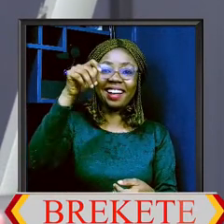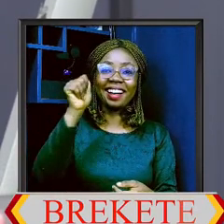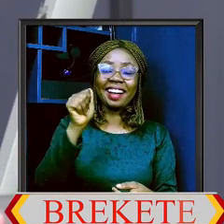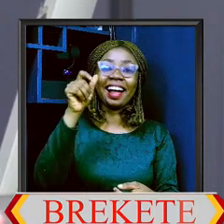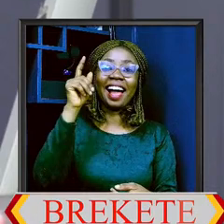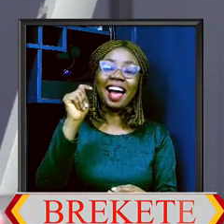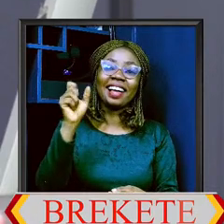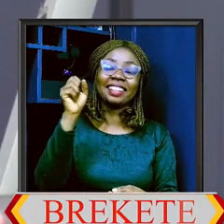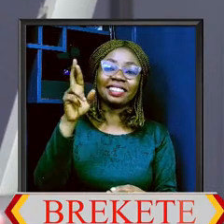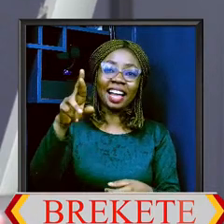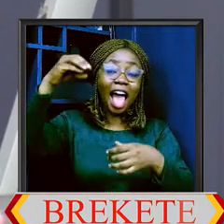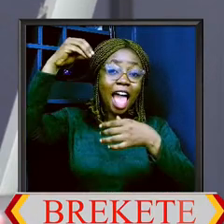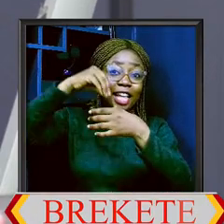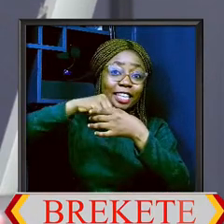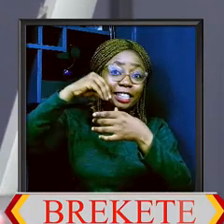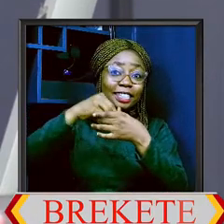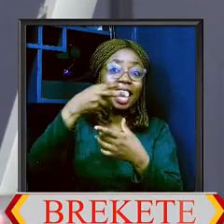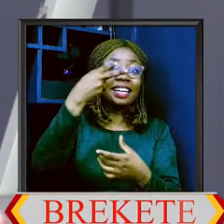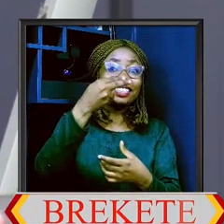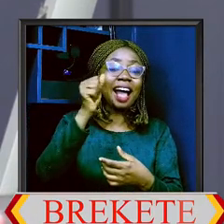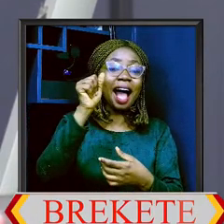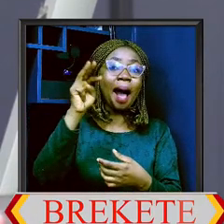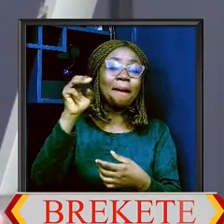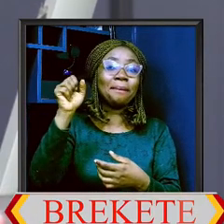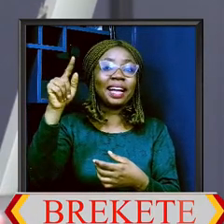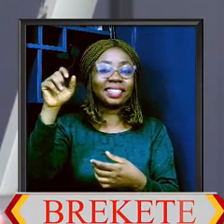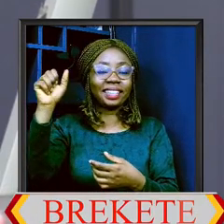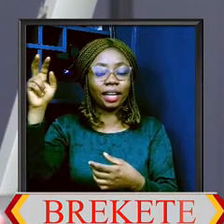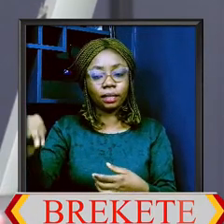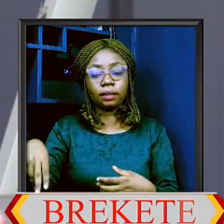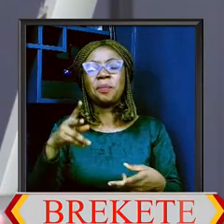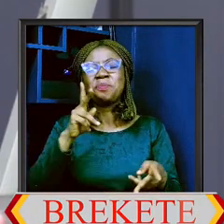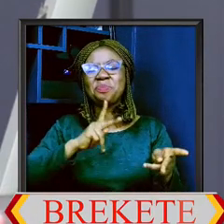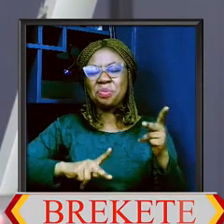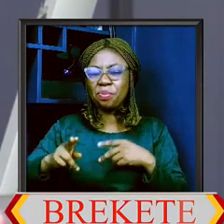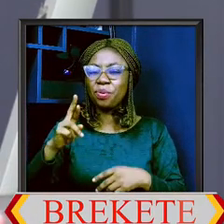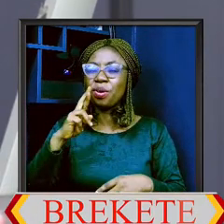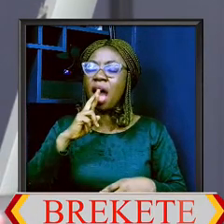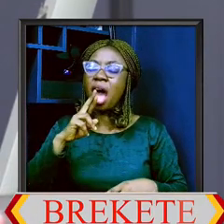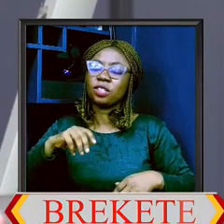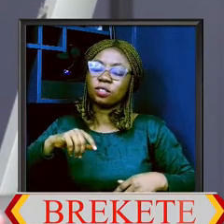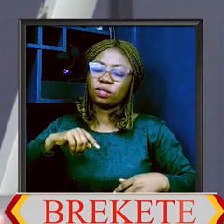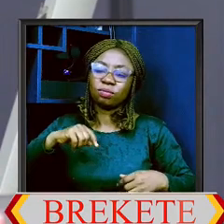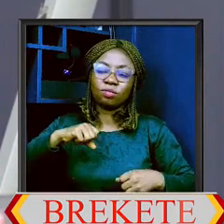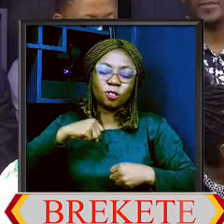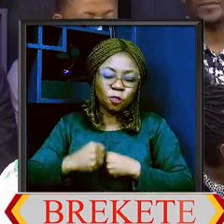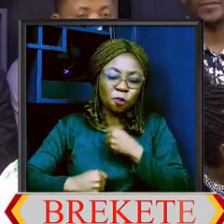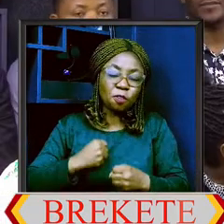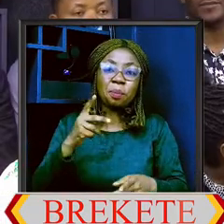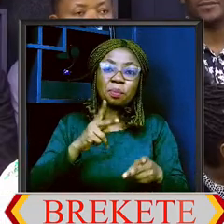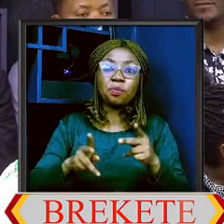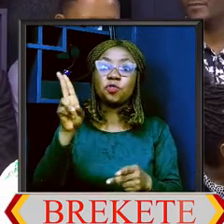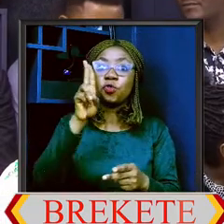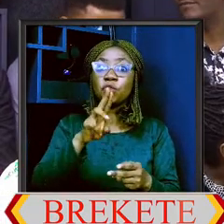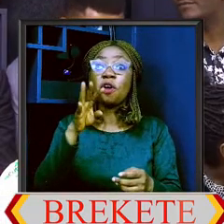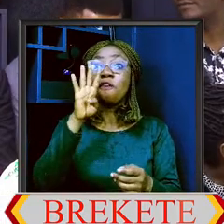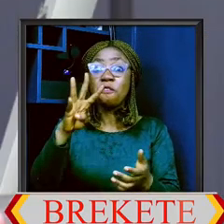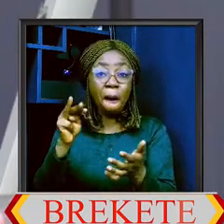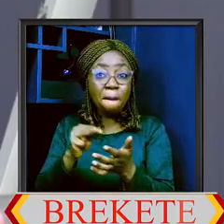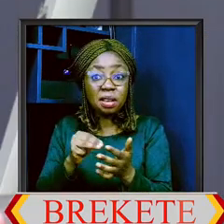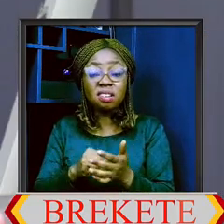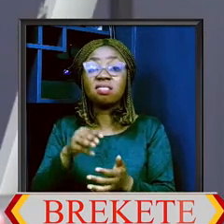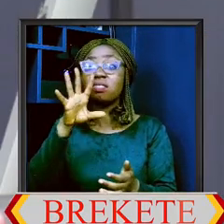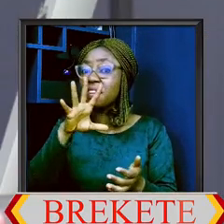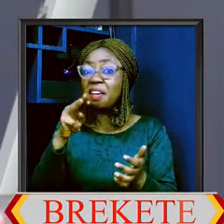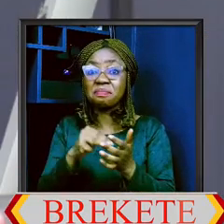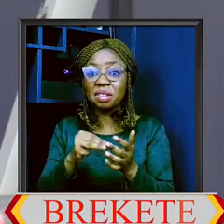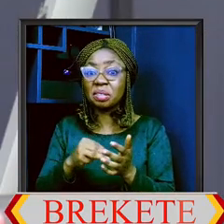me don't be J people here suffer people spend million 5 million come here sleep for